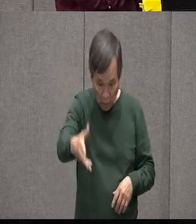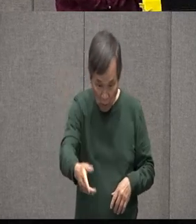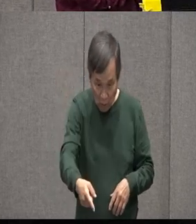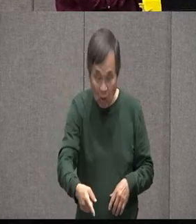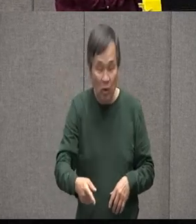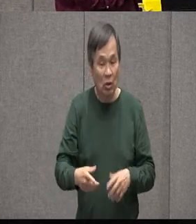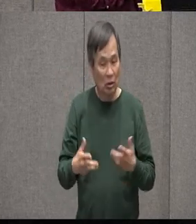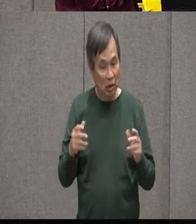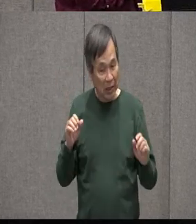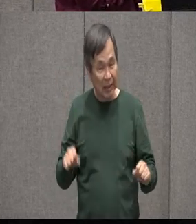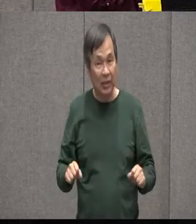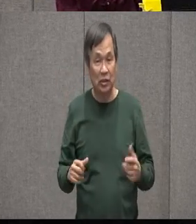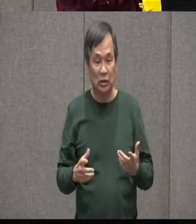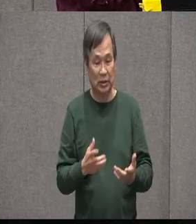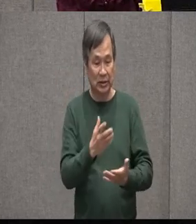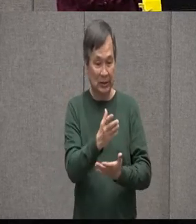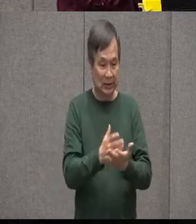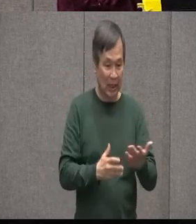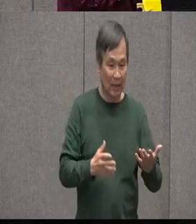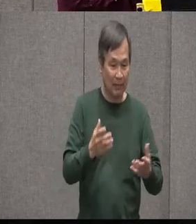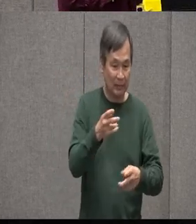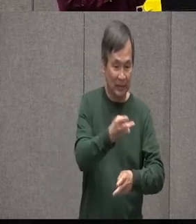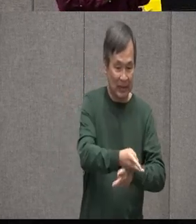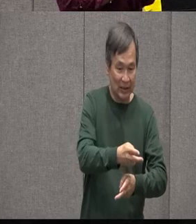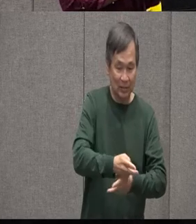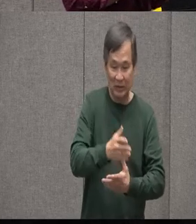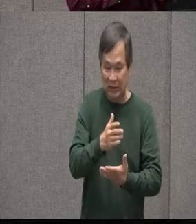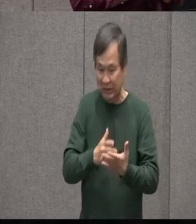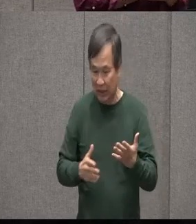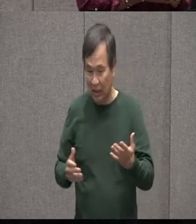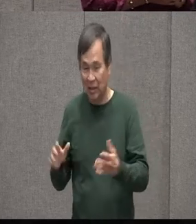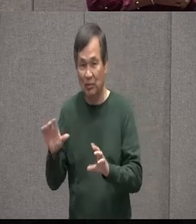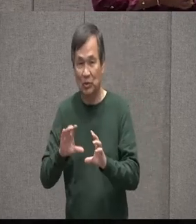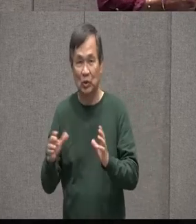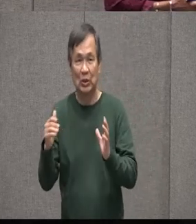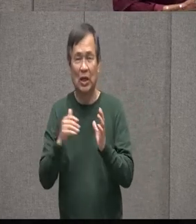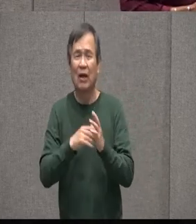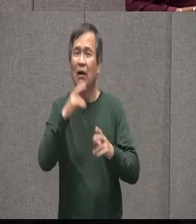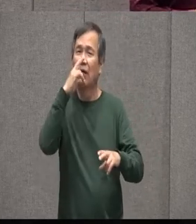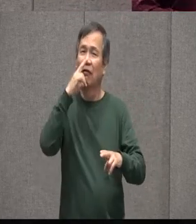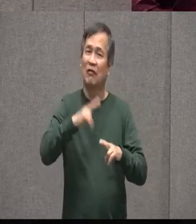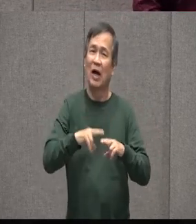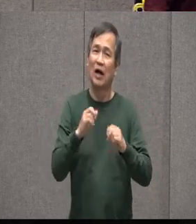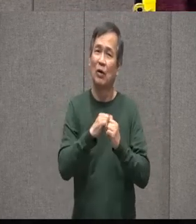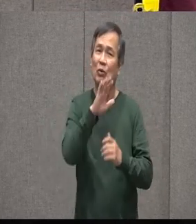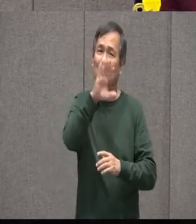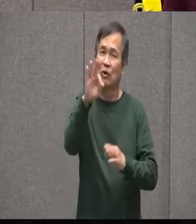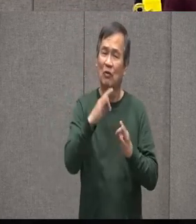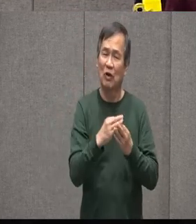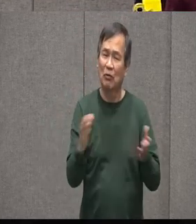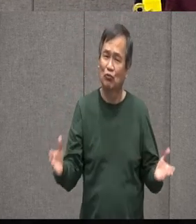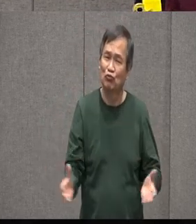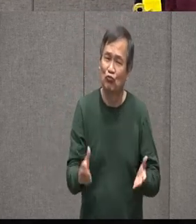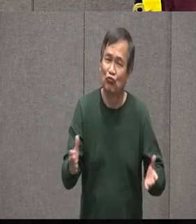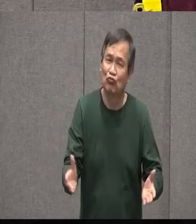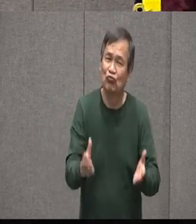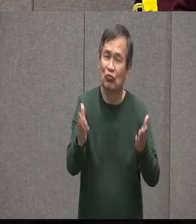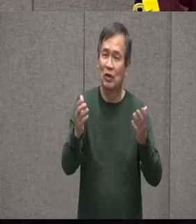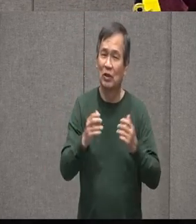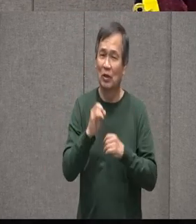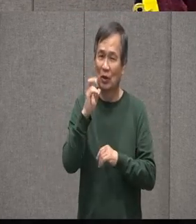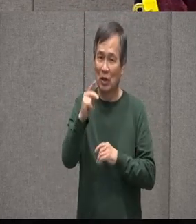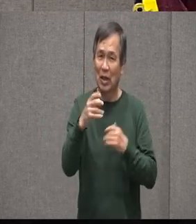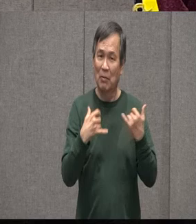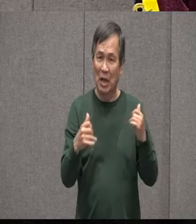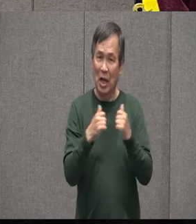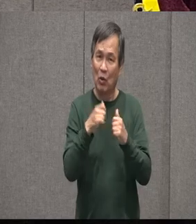them or not keep them, right? You get to choose. And this is a really fun game to play with your family. And so we would encourage you to try to get some of your family to play